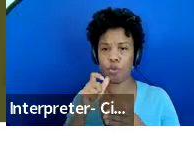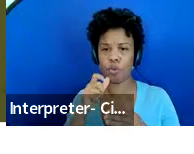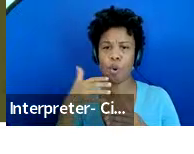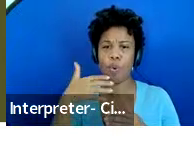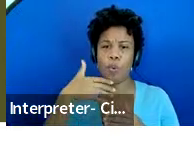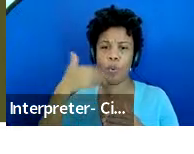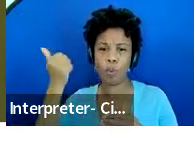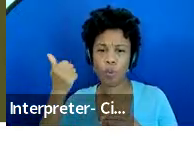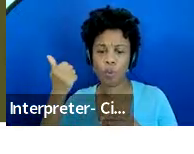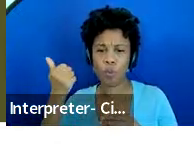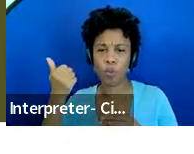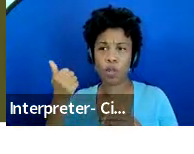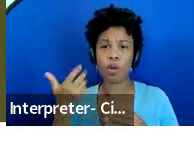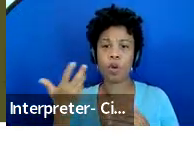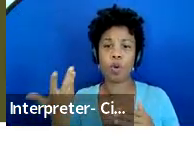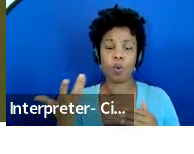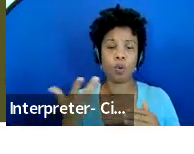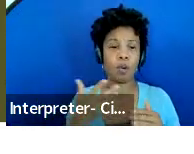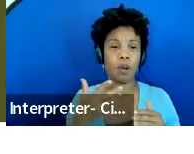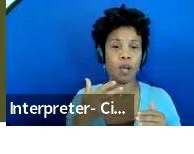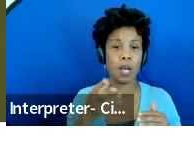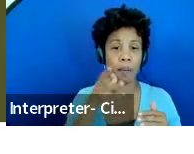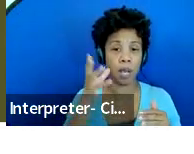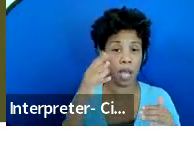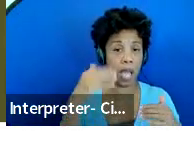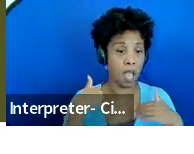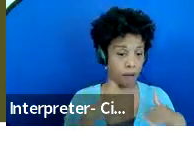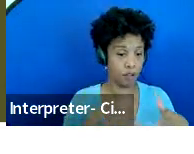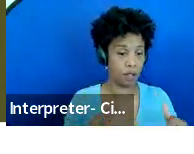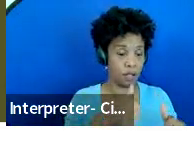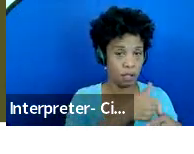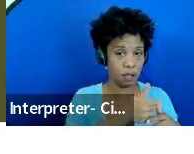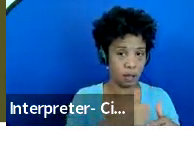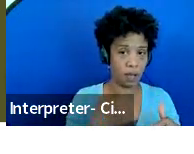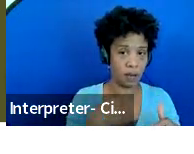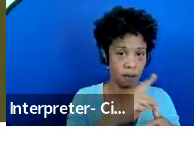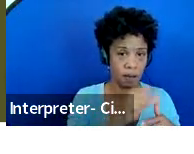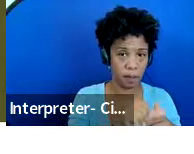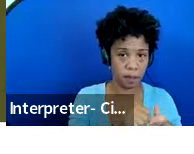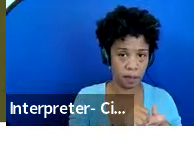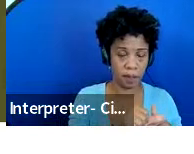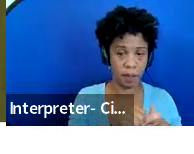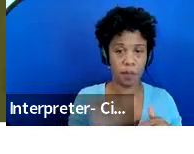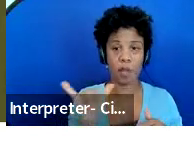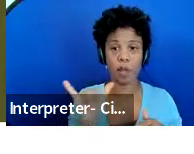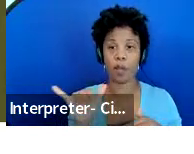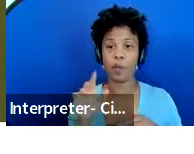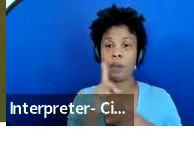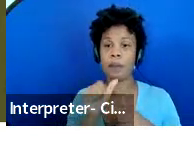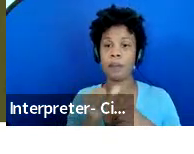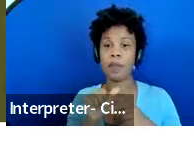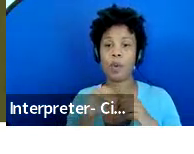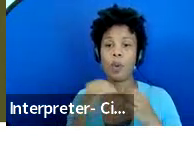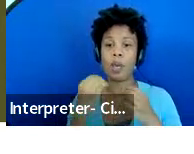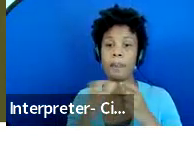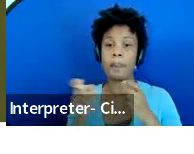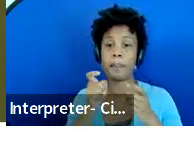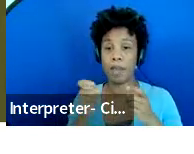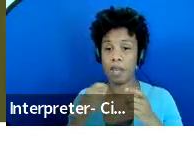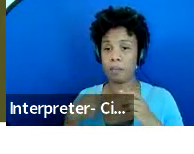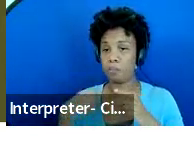disabilities, parents of children with disabilities, and disability organization managers, the importance